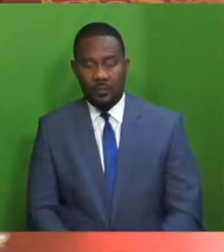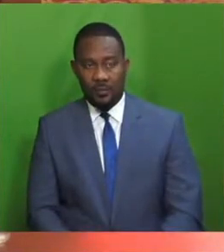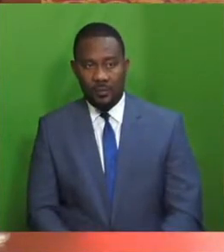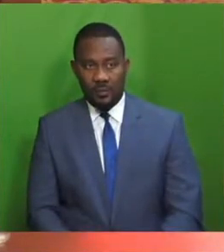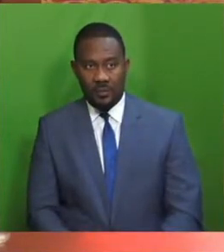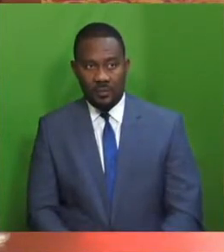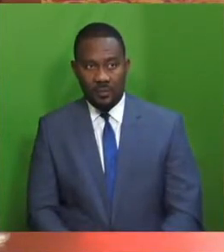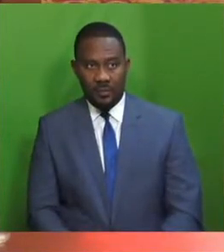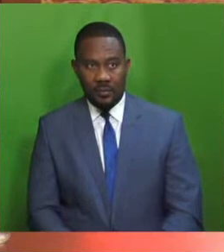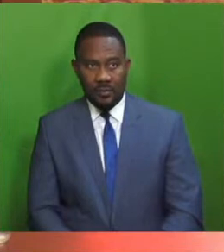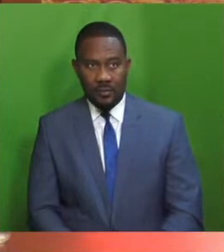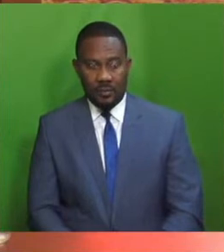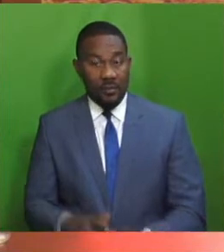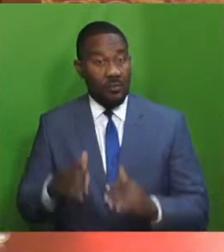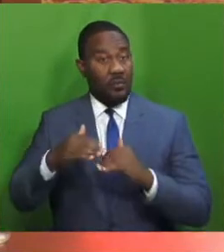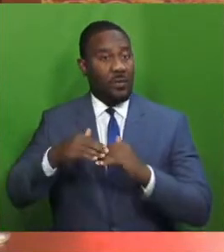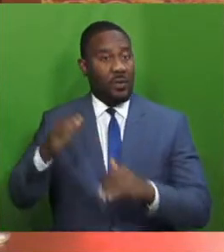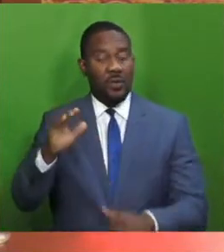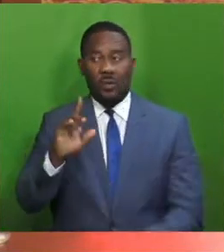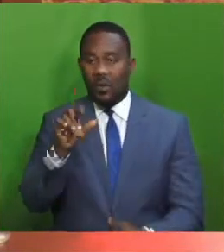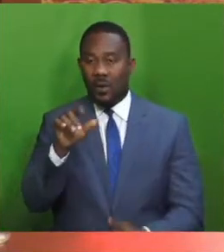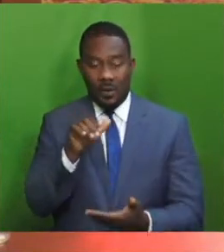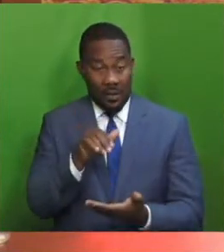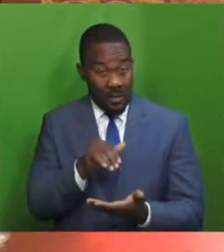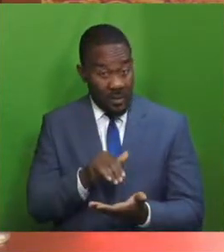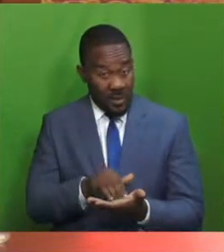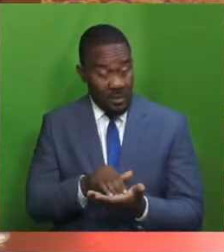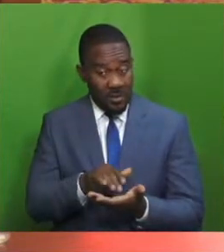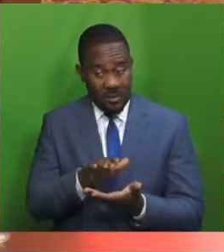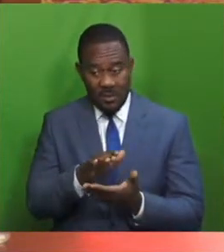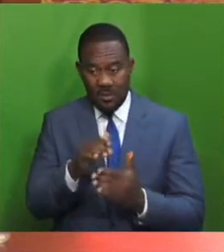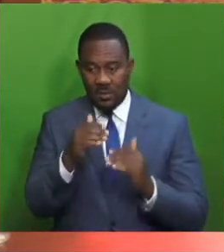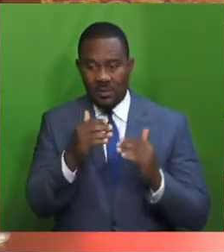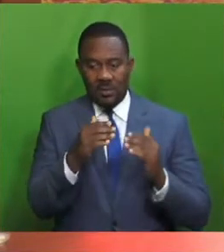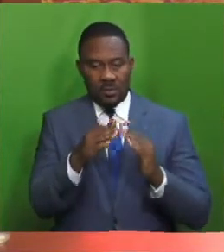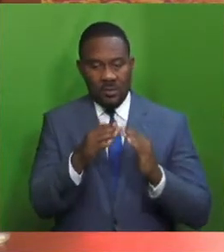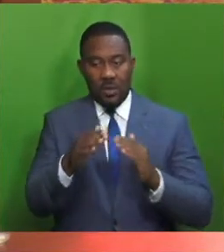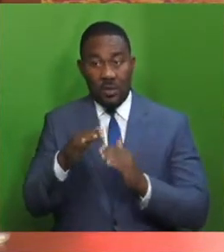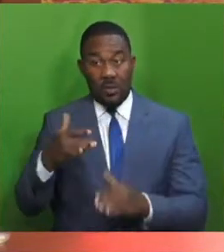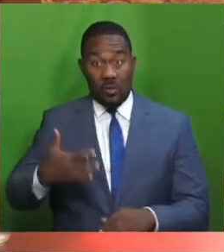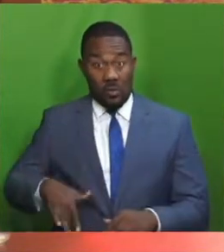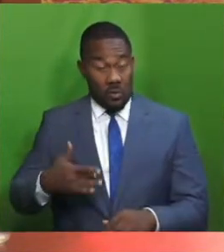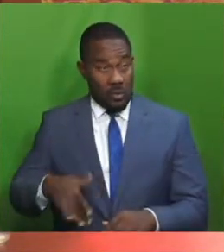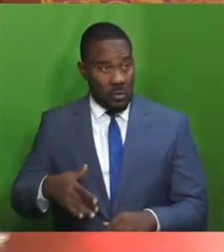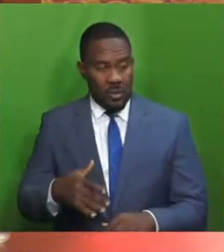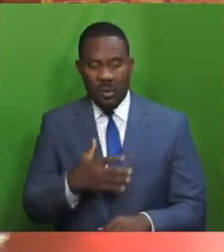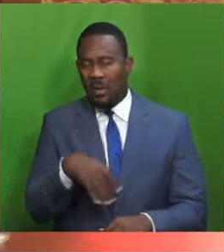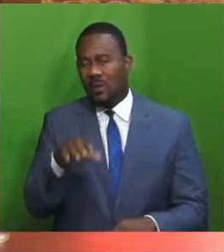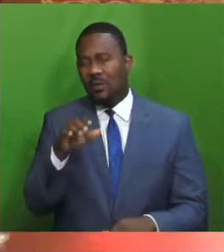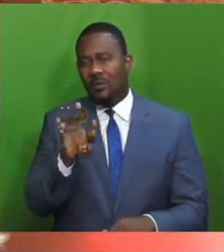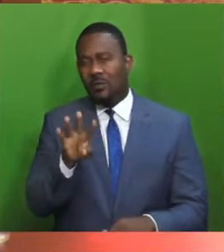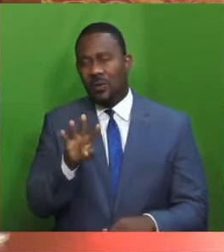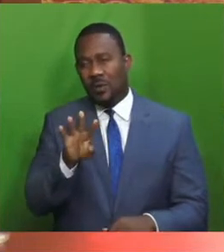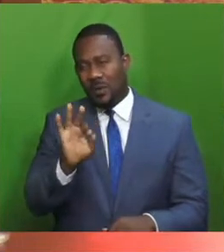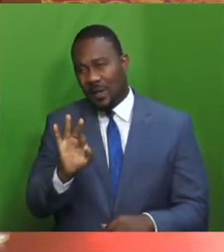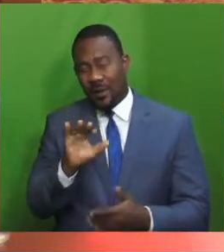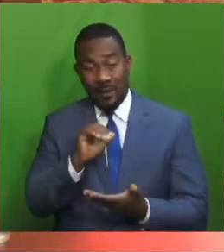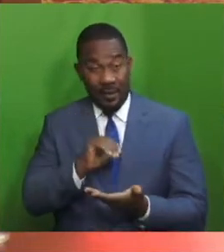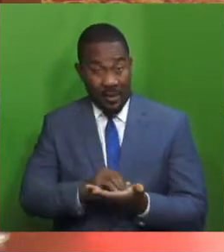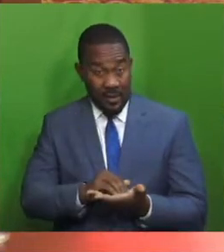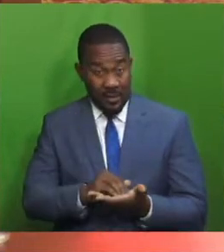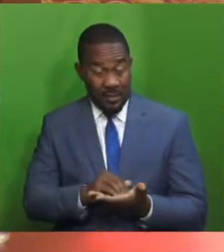over 1,000 sanitary facilities were at various stages of completion at the beginning of 2020, and 49,000 trainee